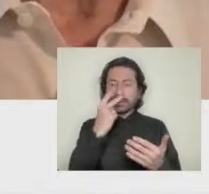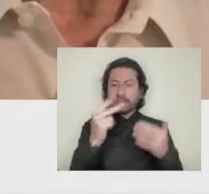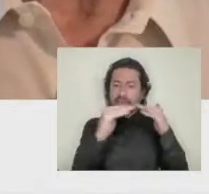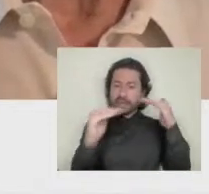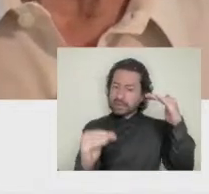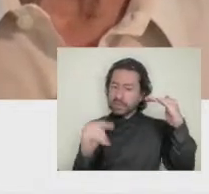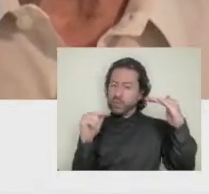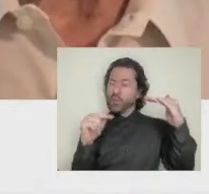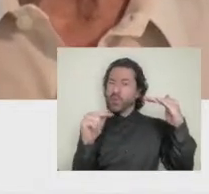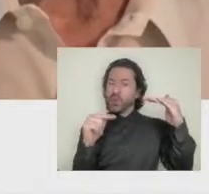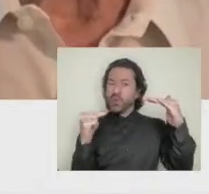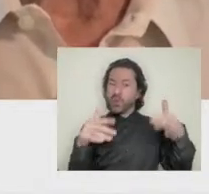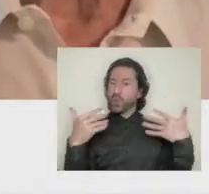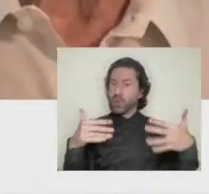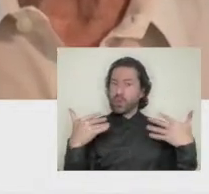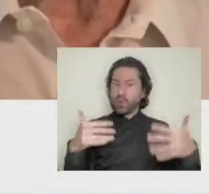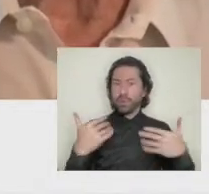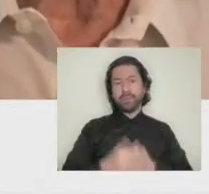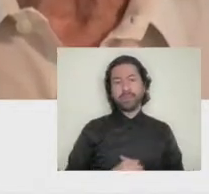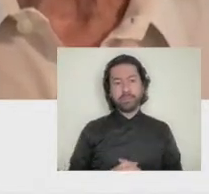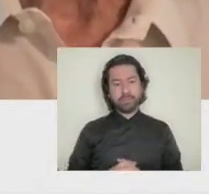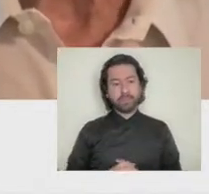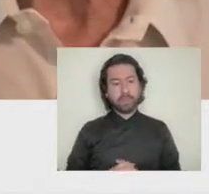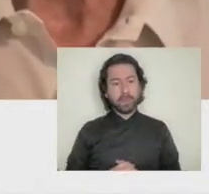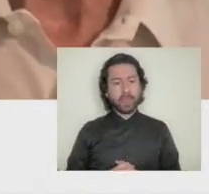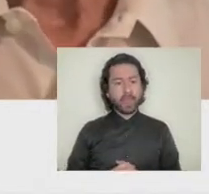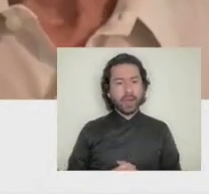I've been particularly concerned with child poverty.